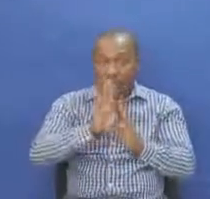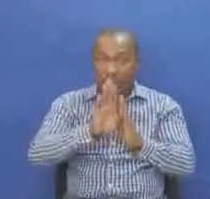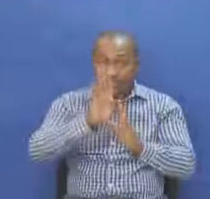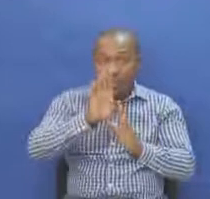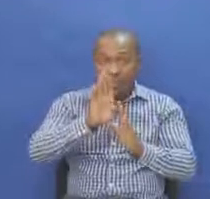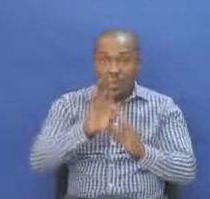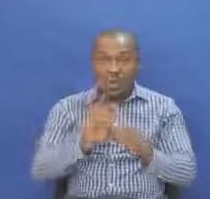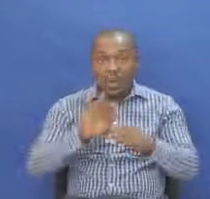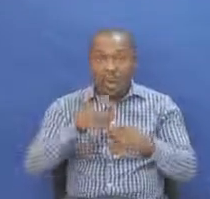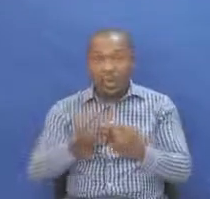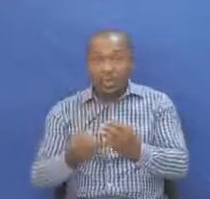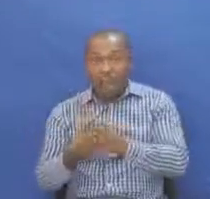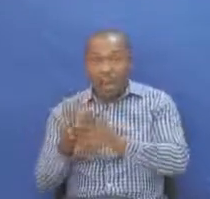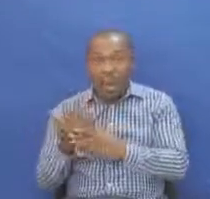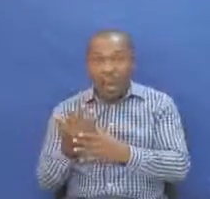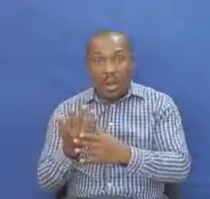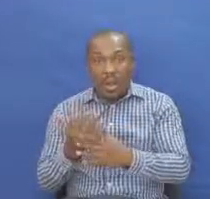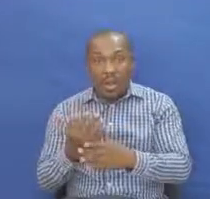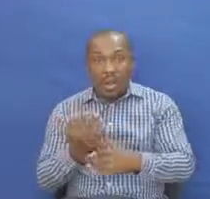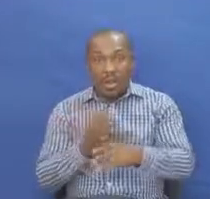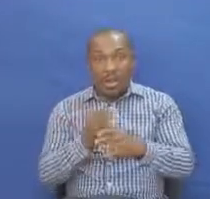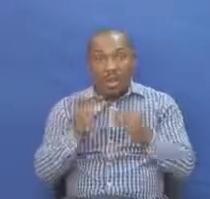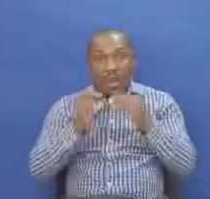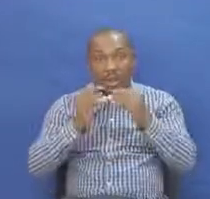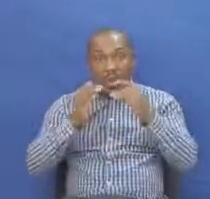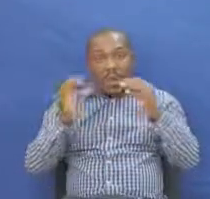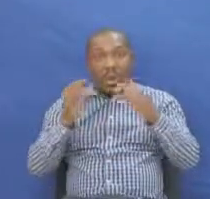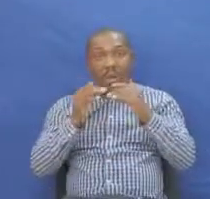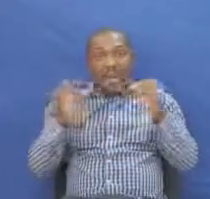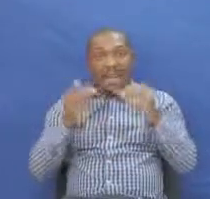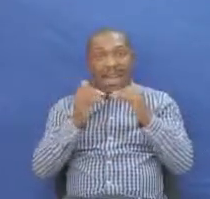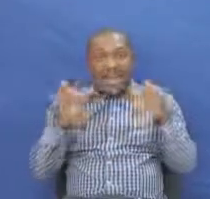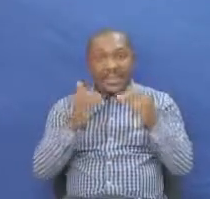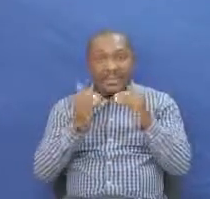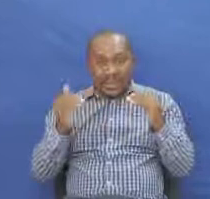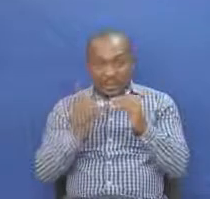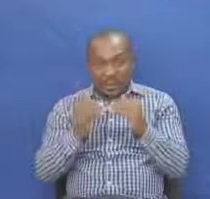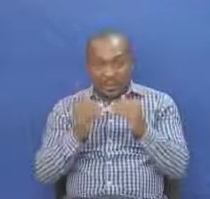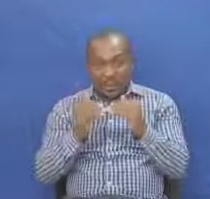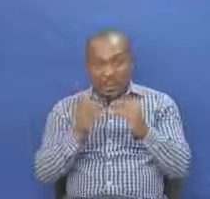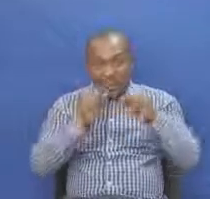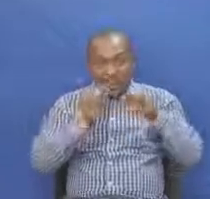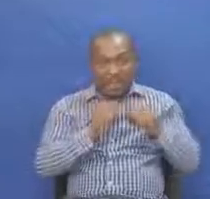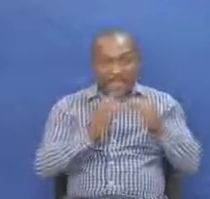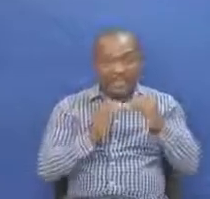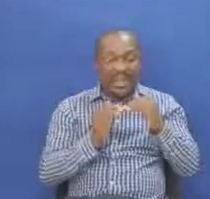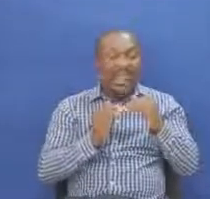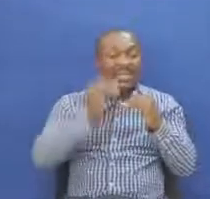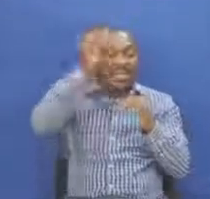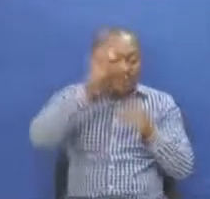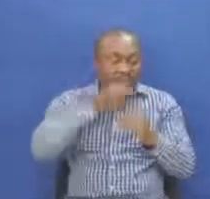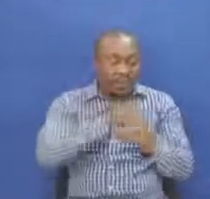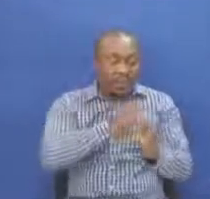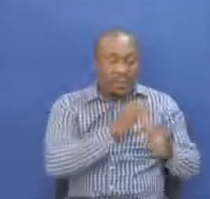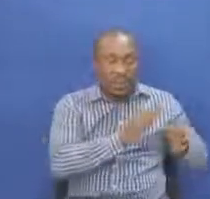growth to occur, the rate of cell increase must exceed the rate of cell decrease. In order for the growth to